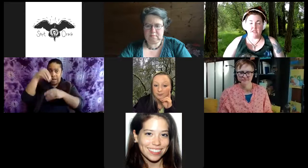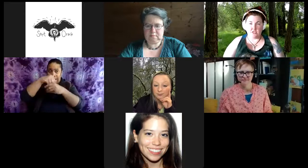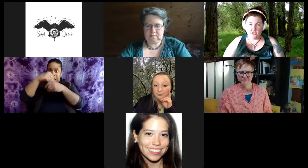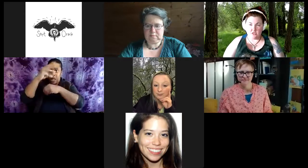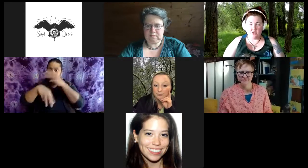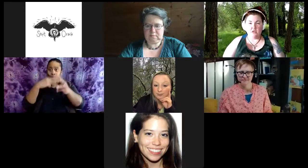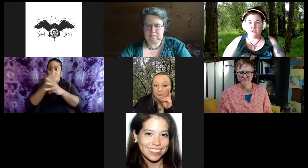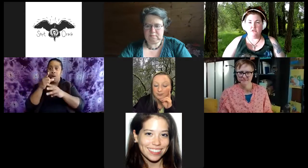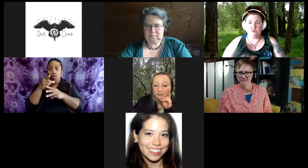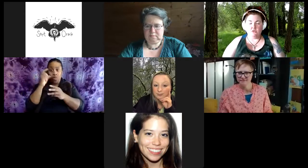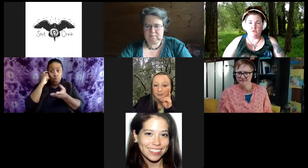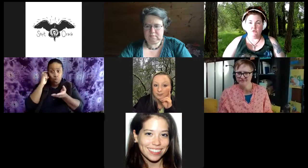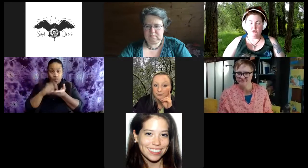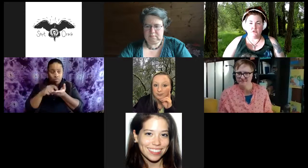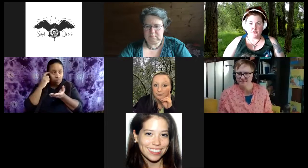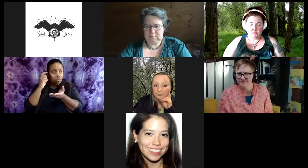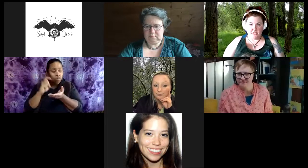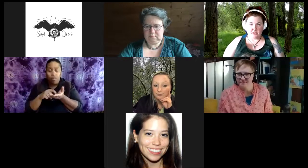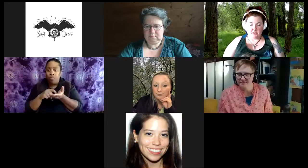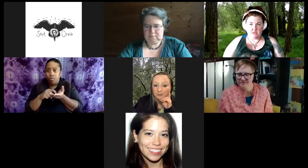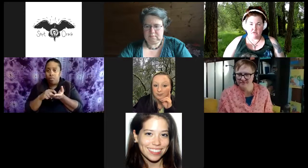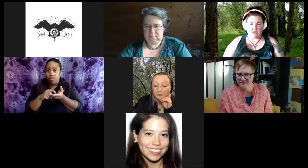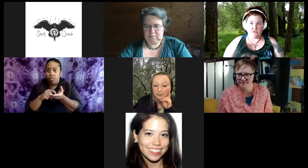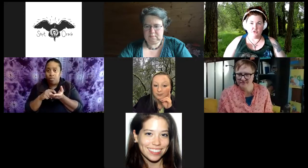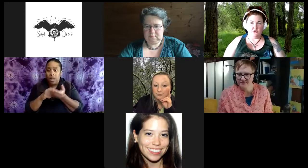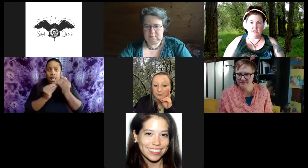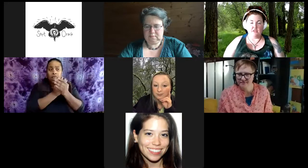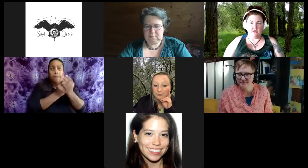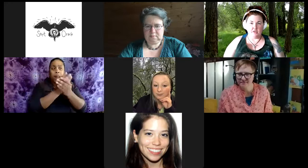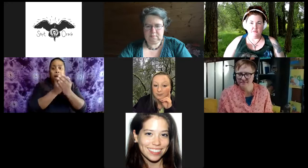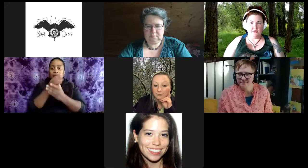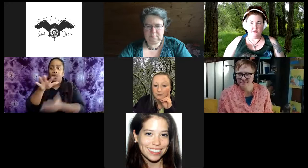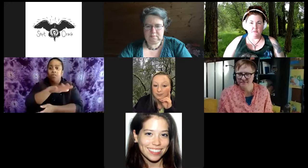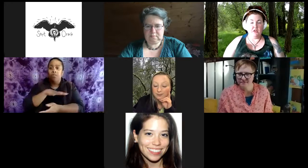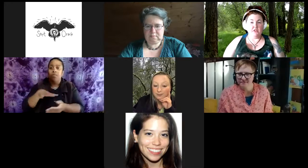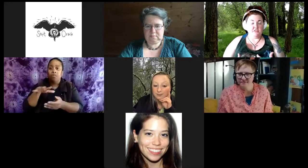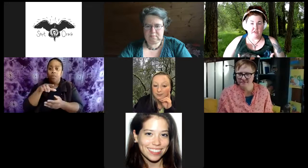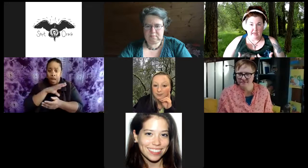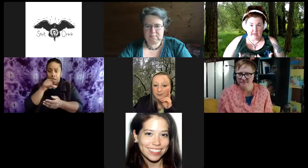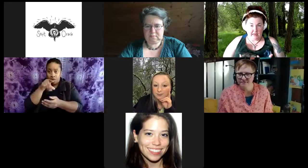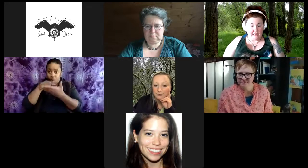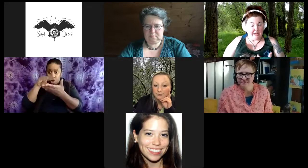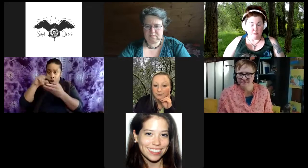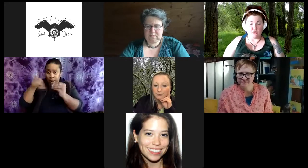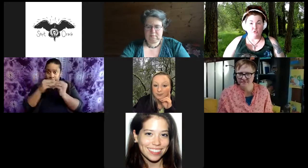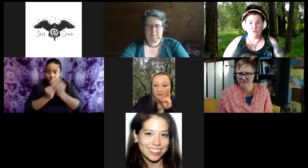are paying attention to the plants around you and learning about them. The